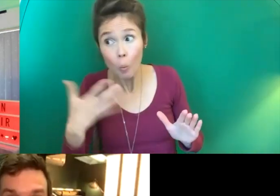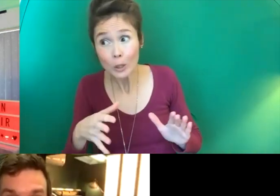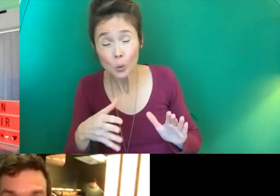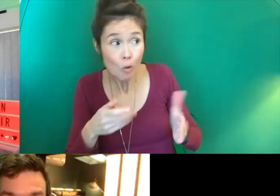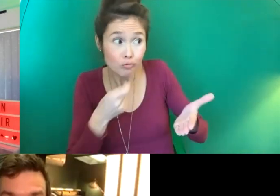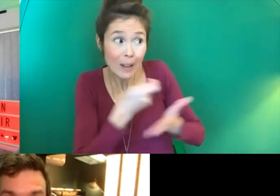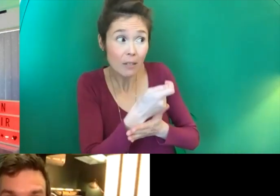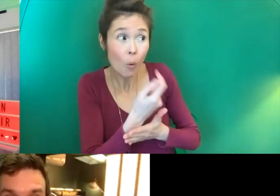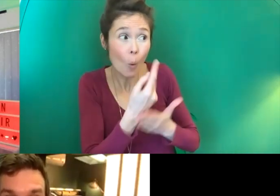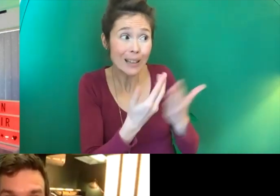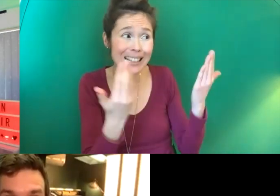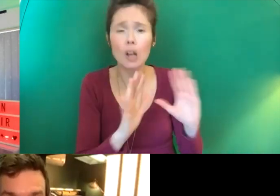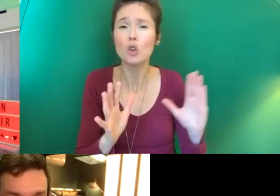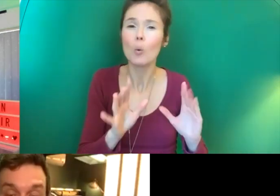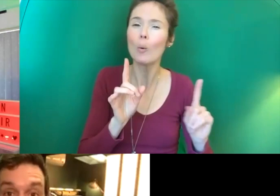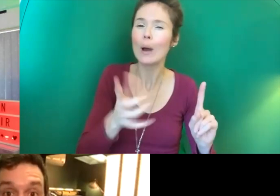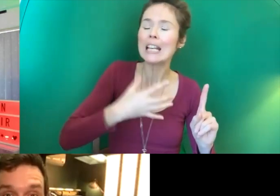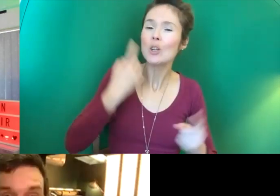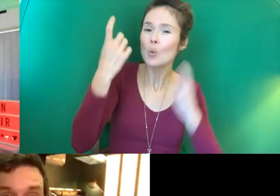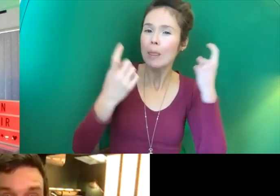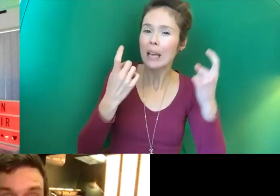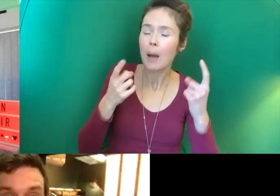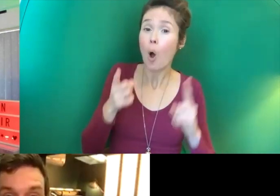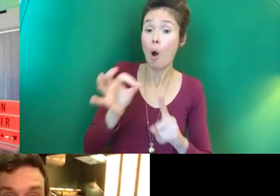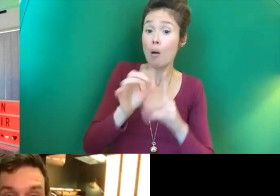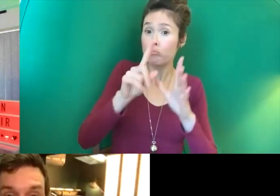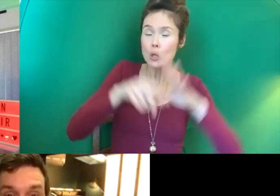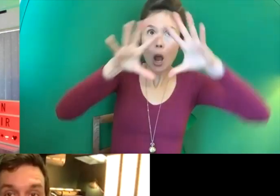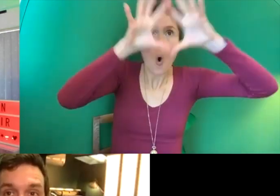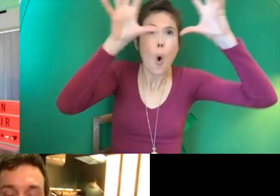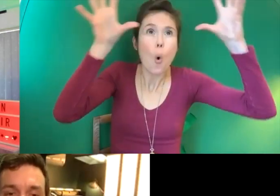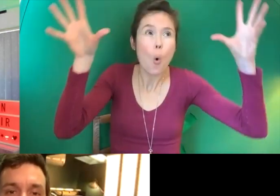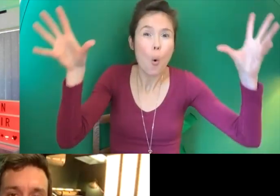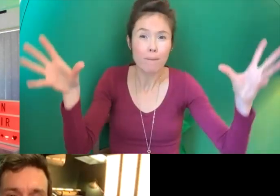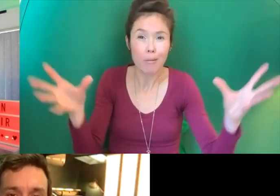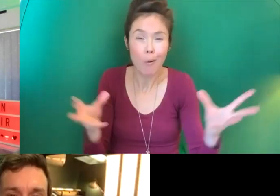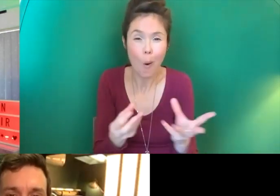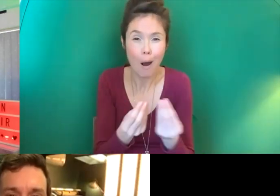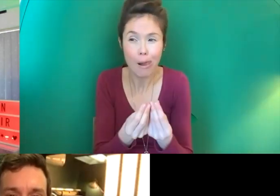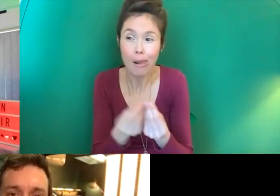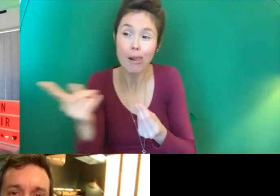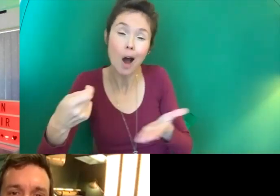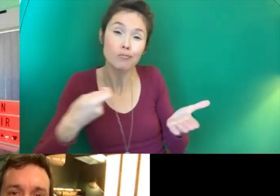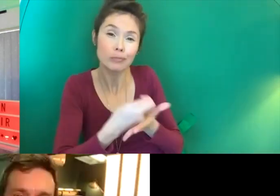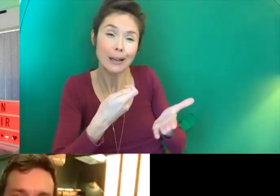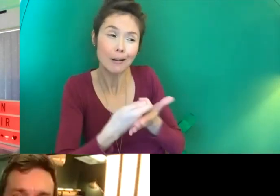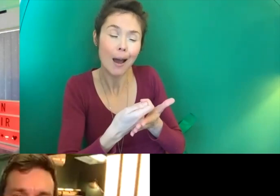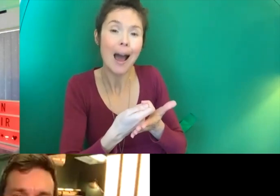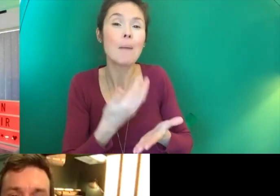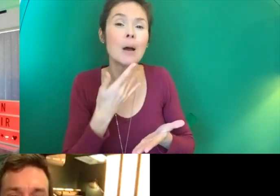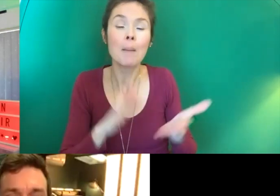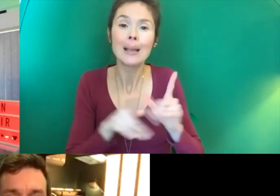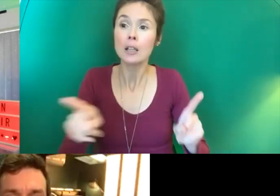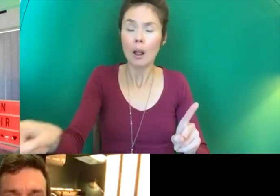is within the budget that we've got, and then taking the pressure off, thinking how many days could this take?